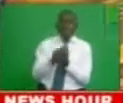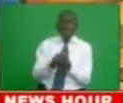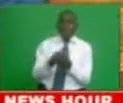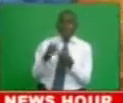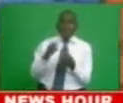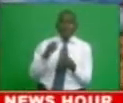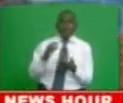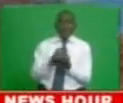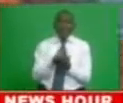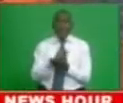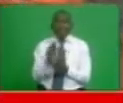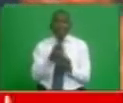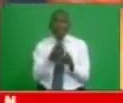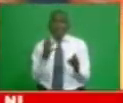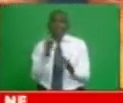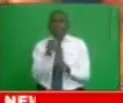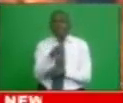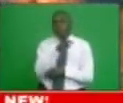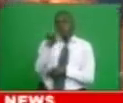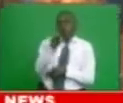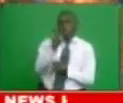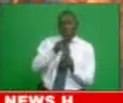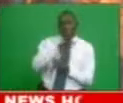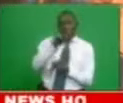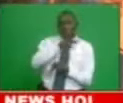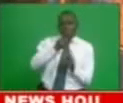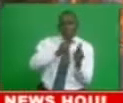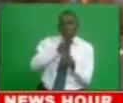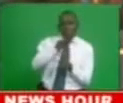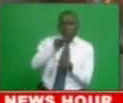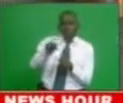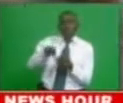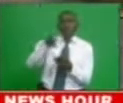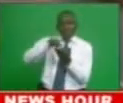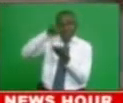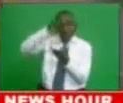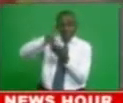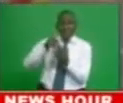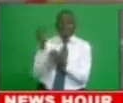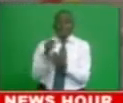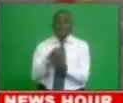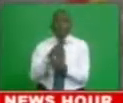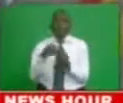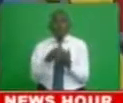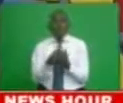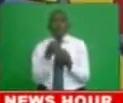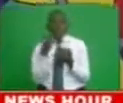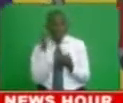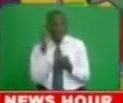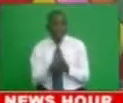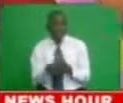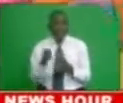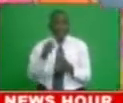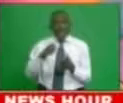Commission that whilst this mural catches the attention of all who pass by, its message would be carried along. The